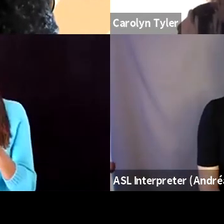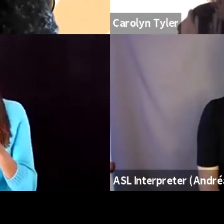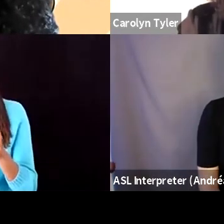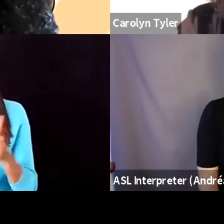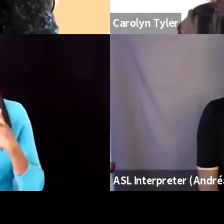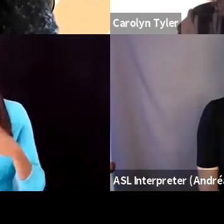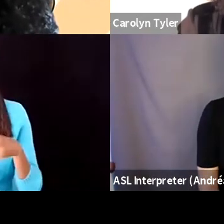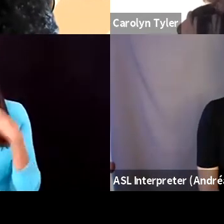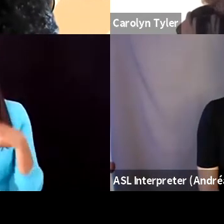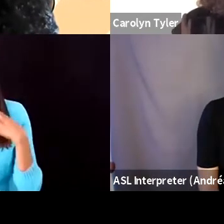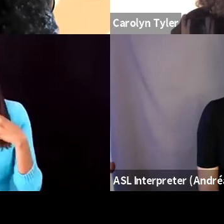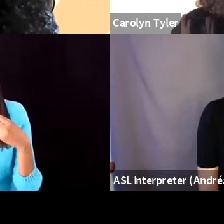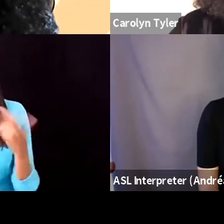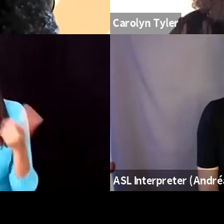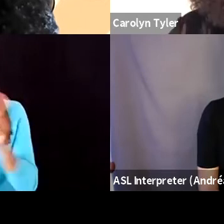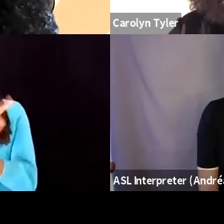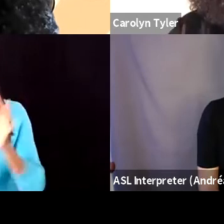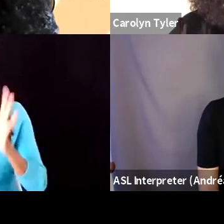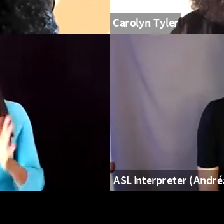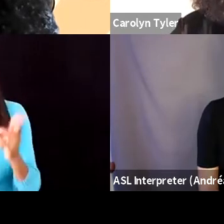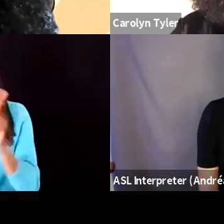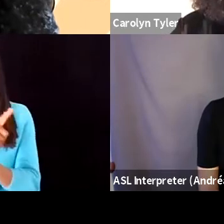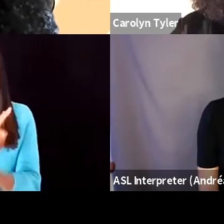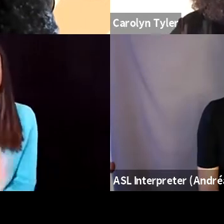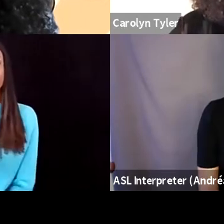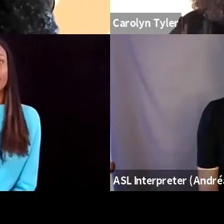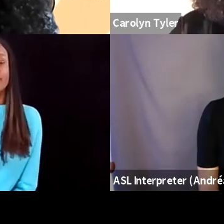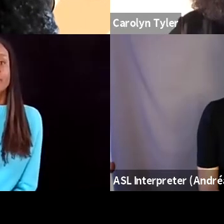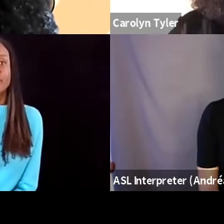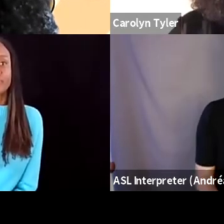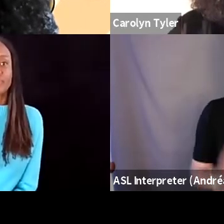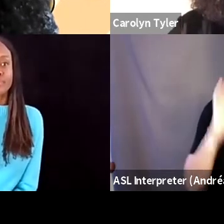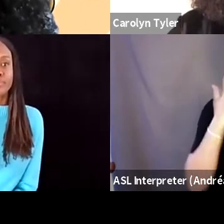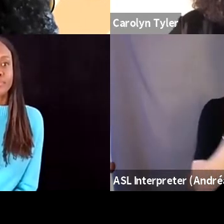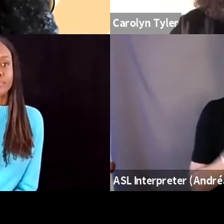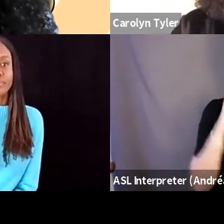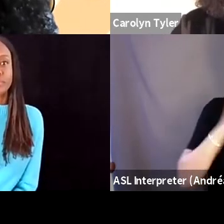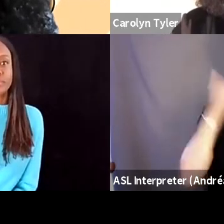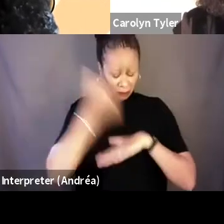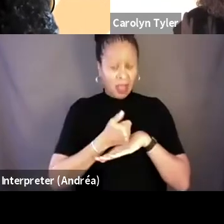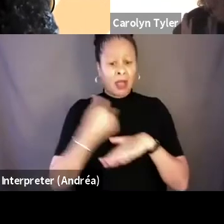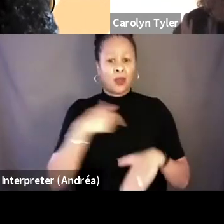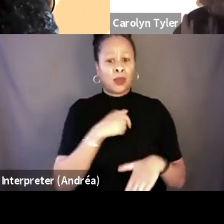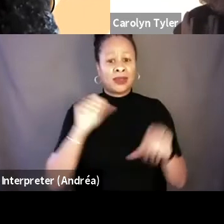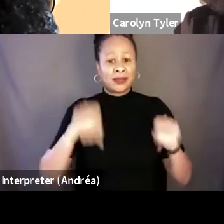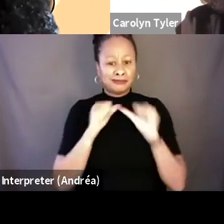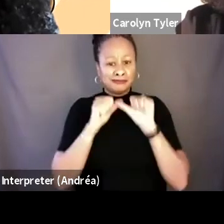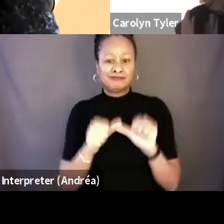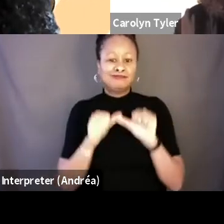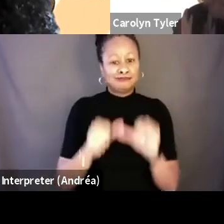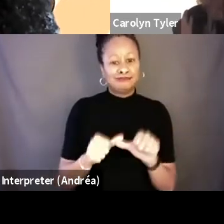problem. Yes. And Yes. it seems like some are in a mindset that we can just